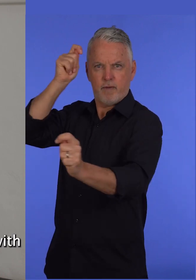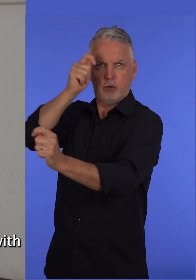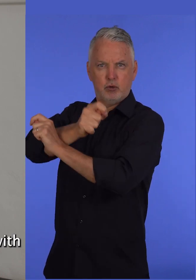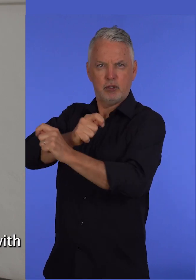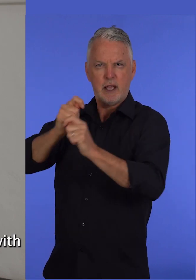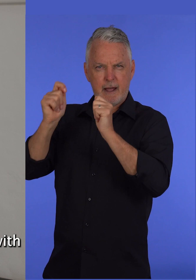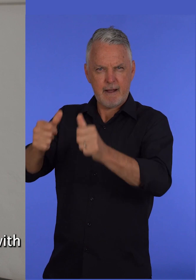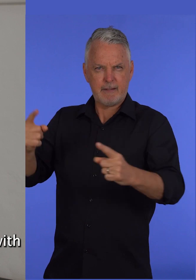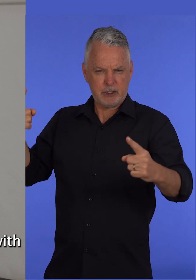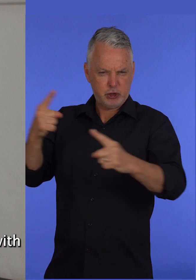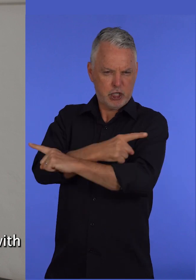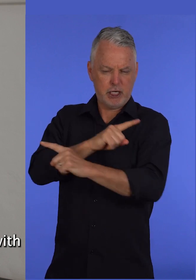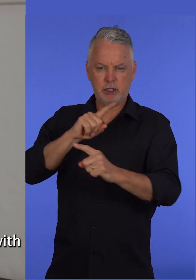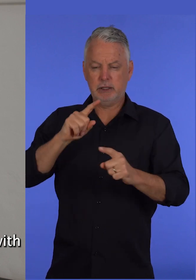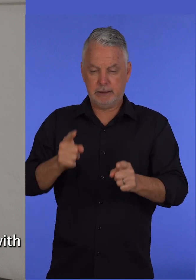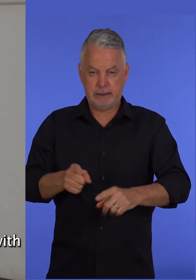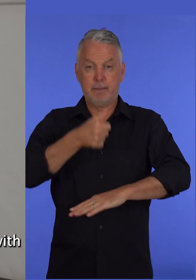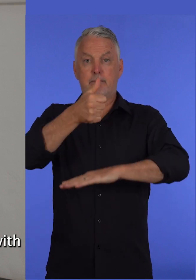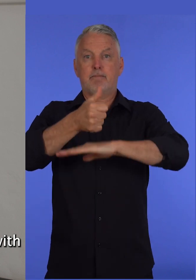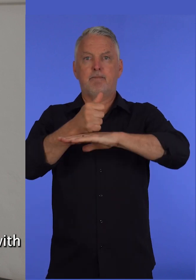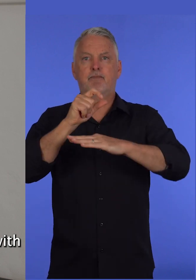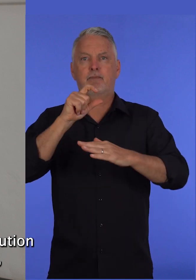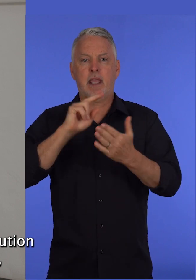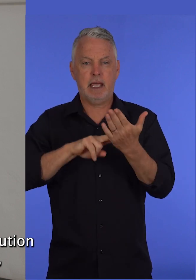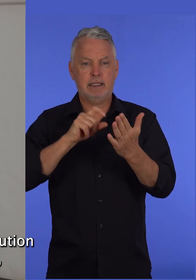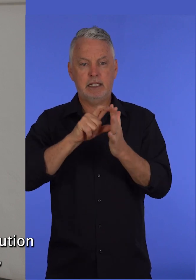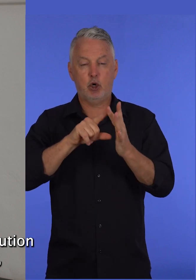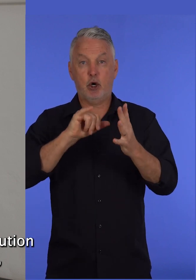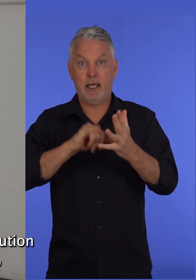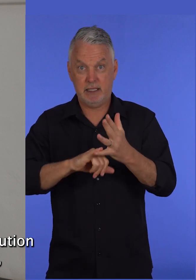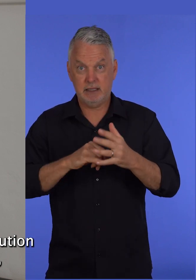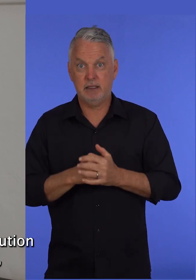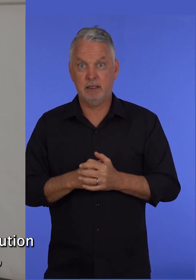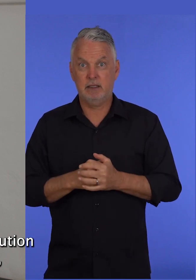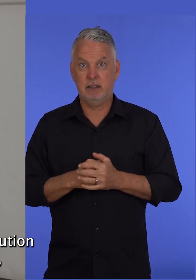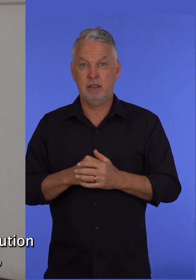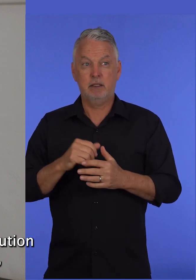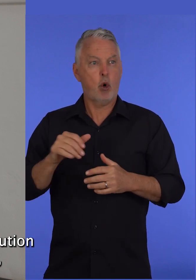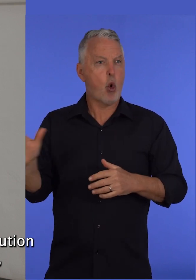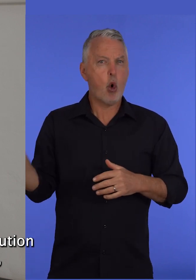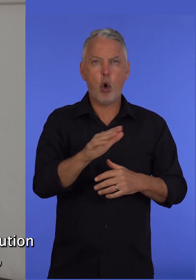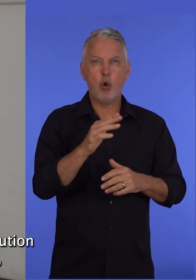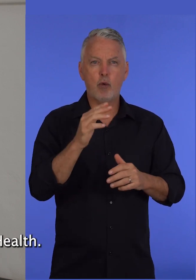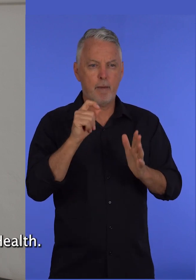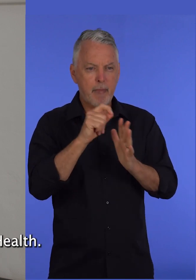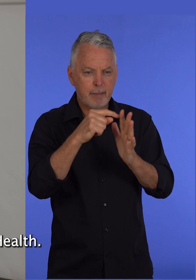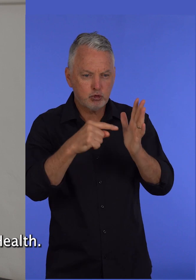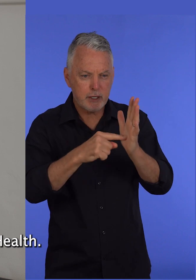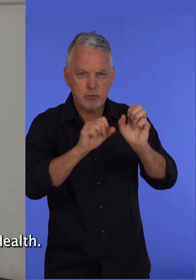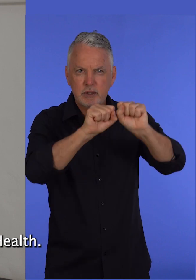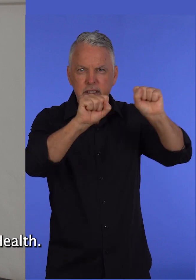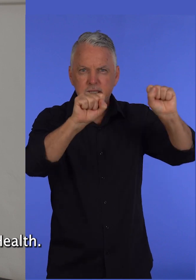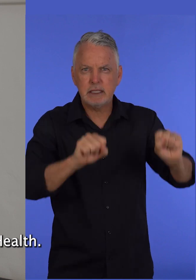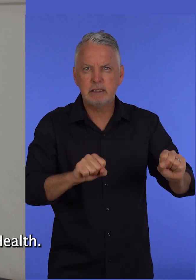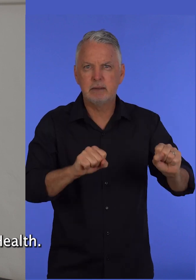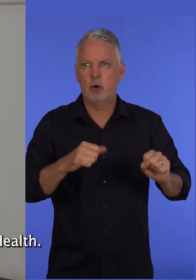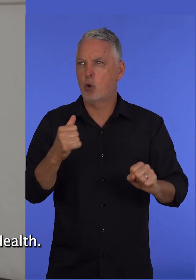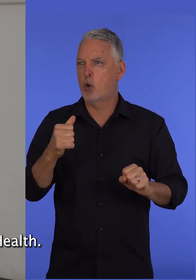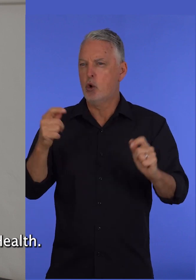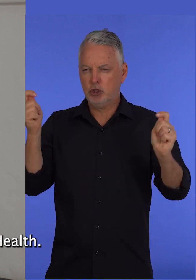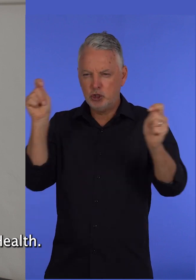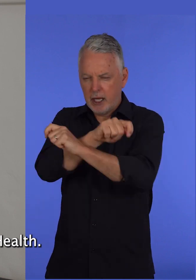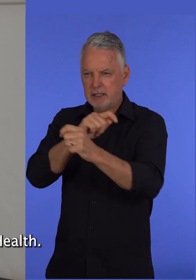sparked after and with the creation of the NDIS. There was meant to be a revolution in every transport system, a